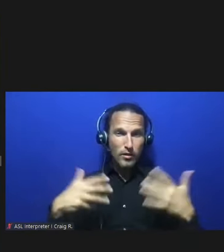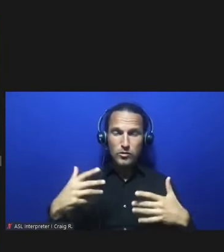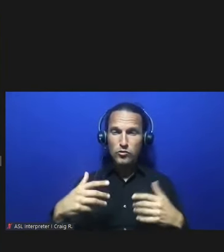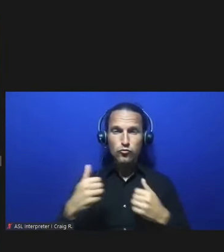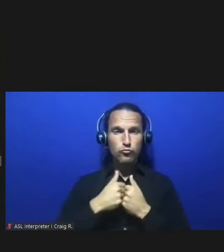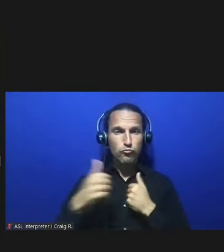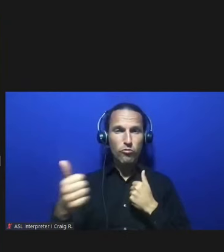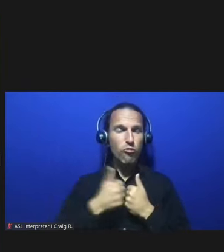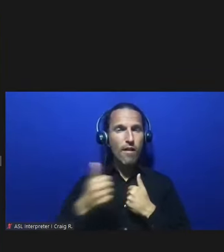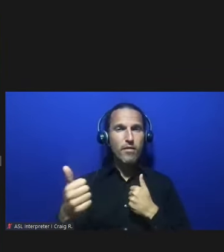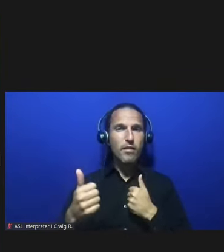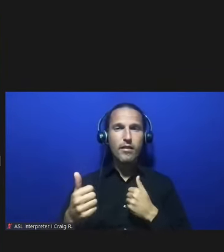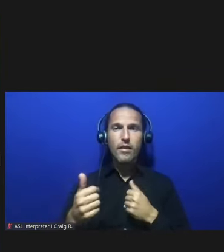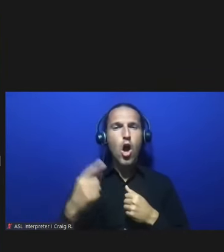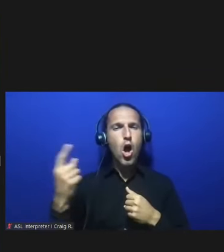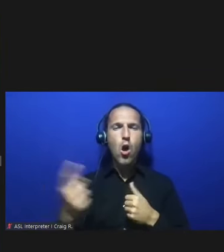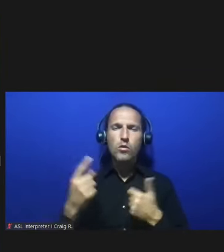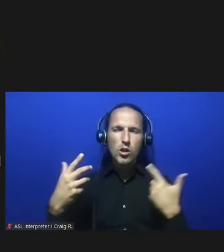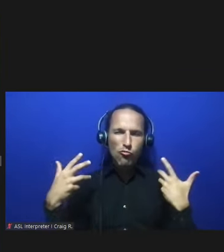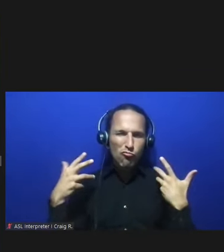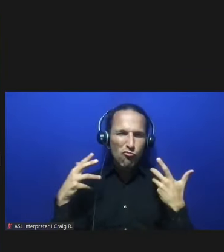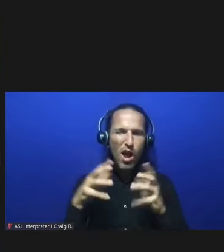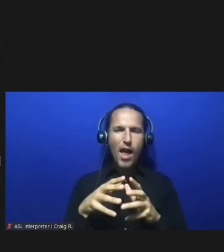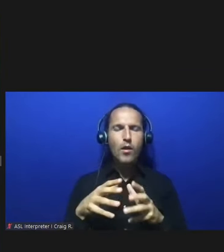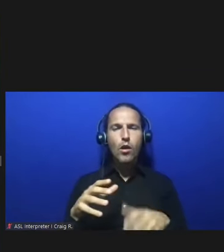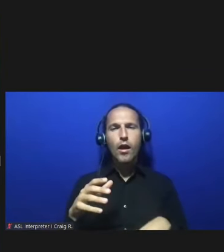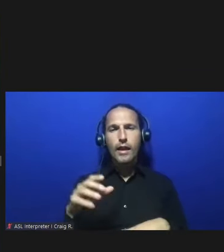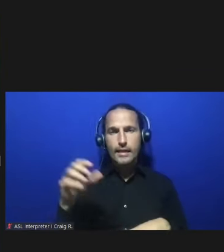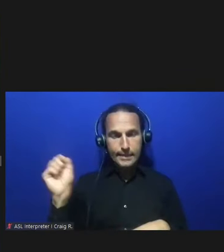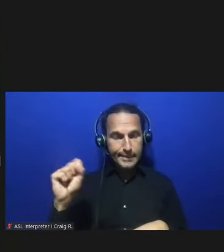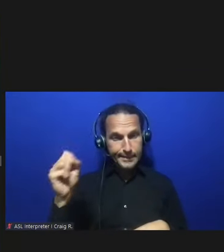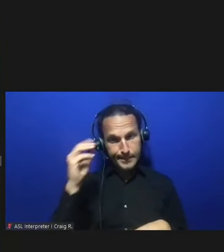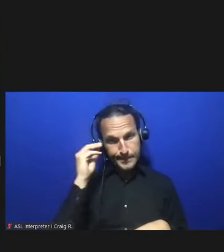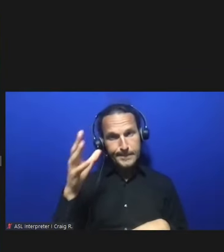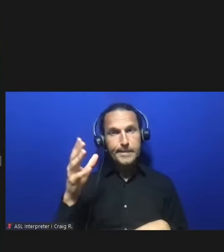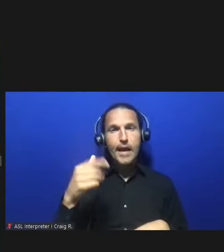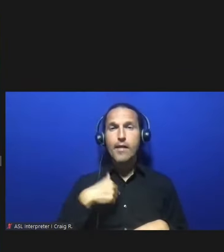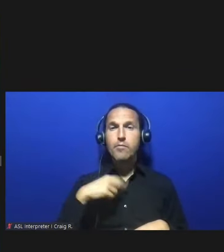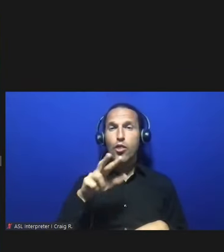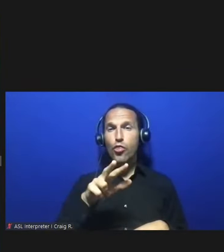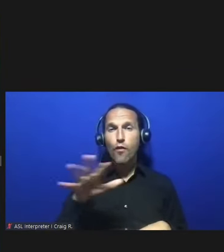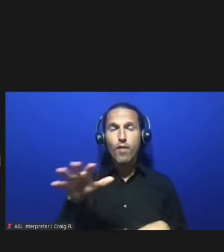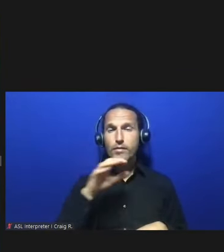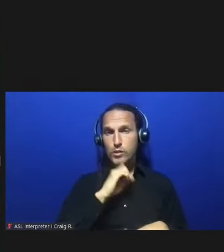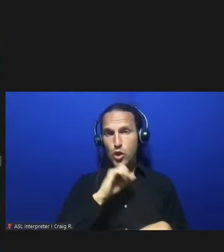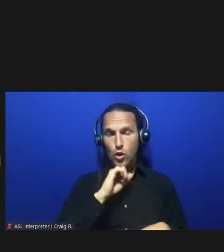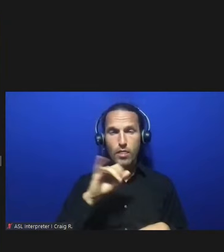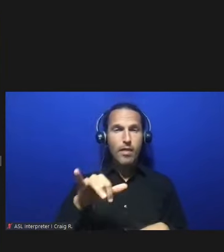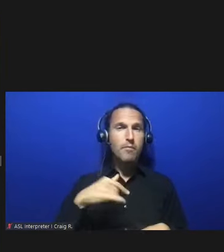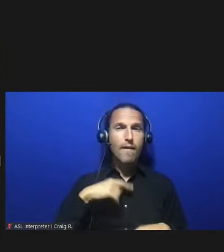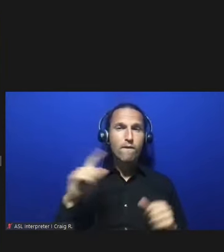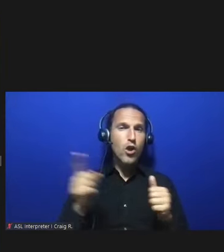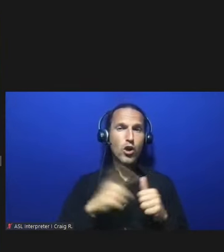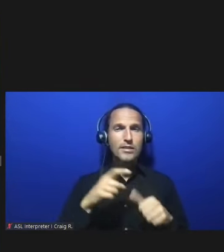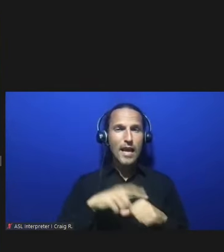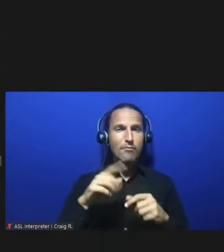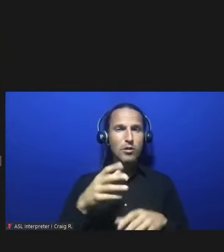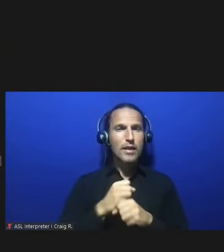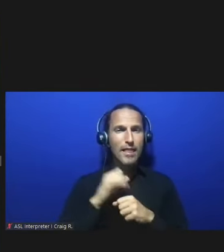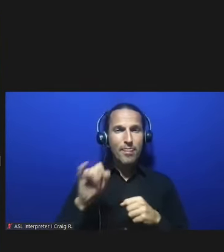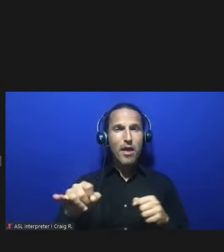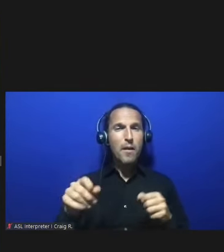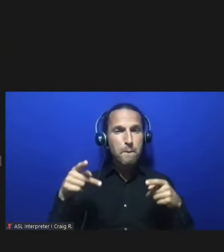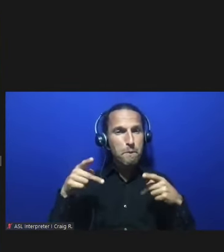traveling because it's always crowded. Yes, I am 35 years old, and this is my first time even receiving a